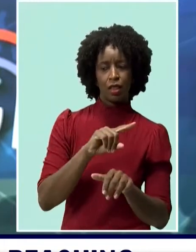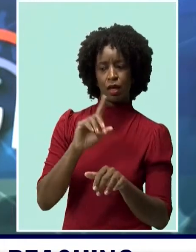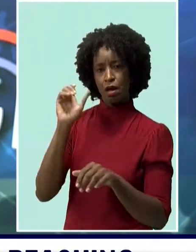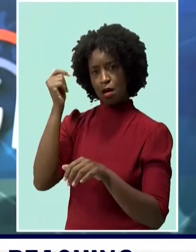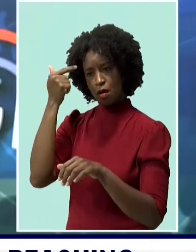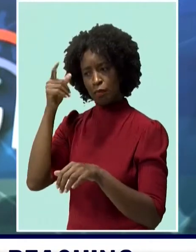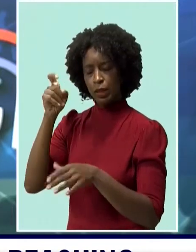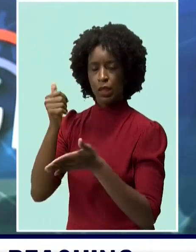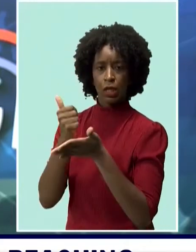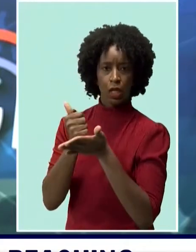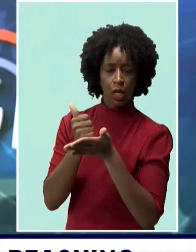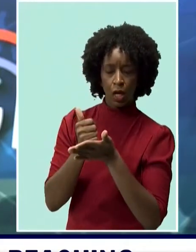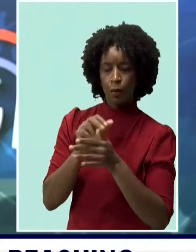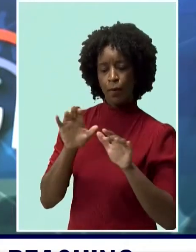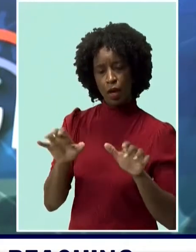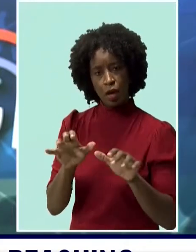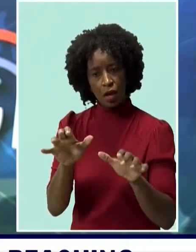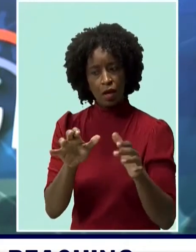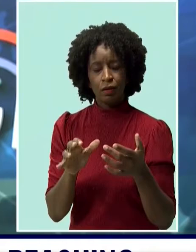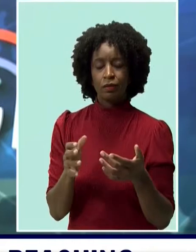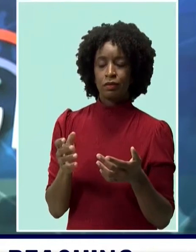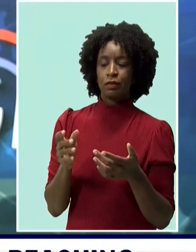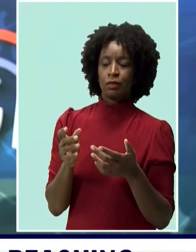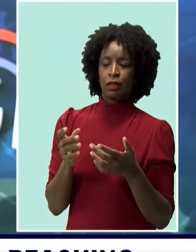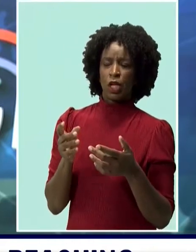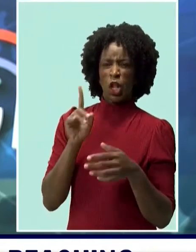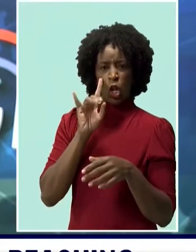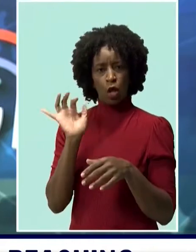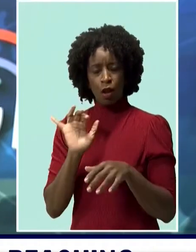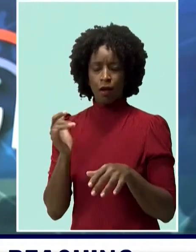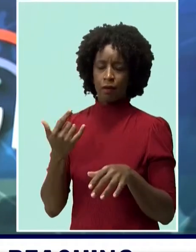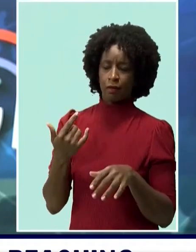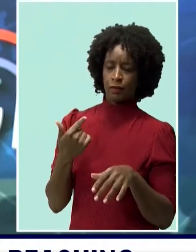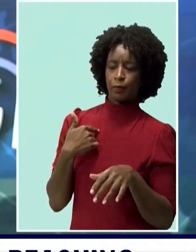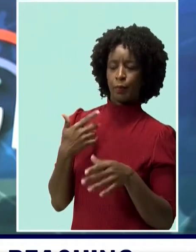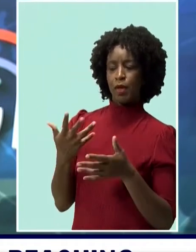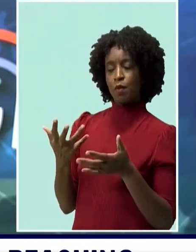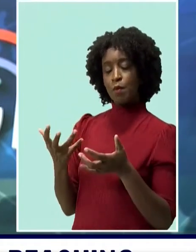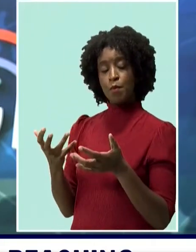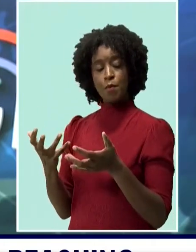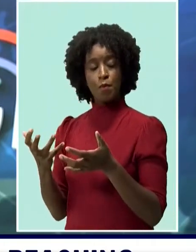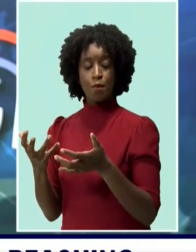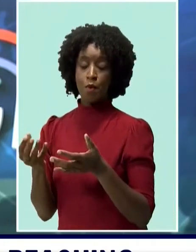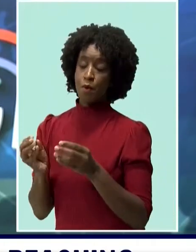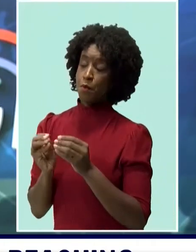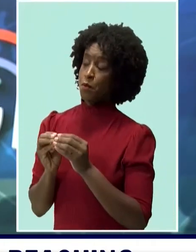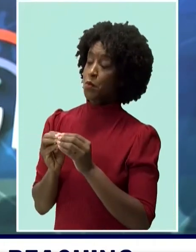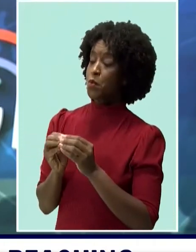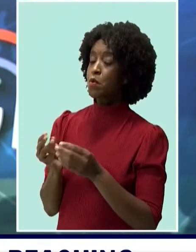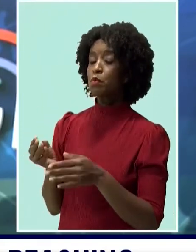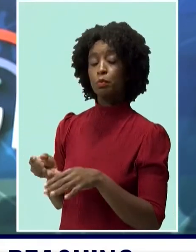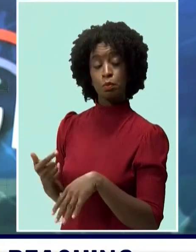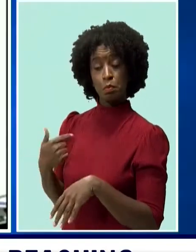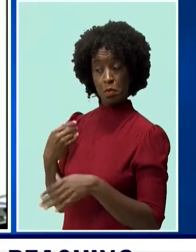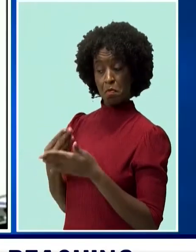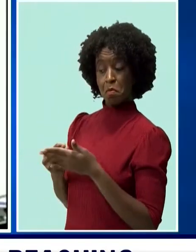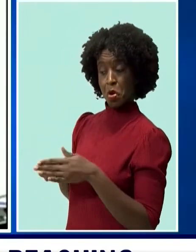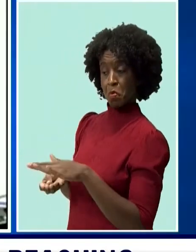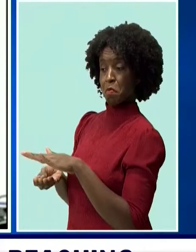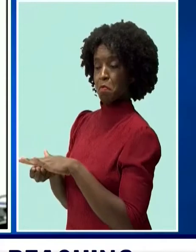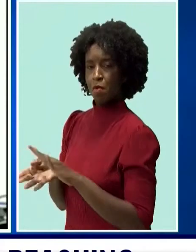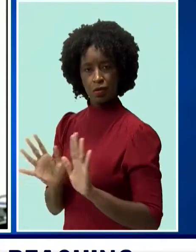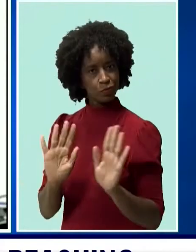agenda. He made the remark yesterday in the lower house during the debate to amend the Prevention of Corruption Act. It is